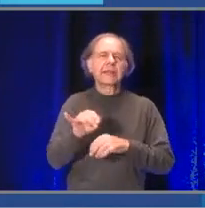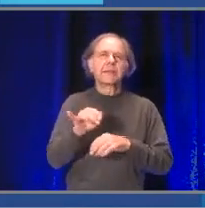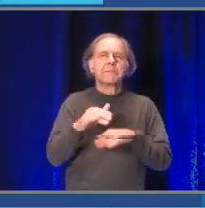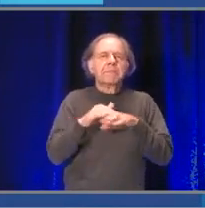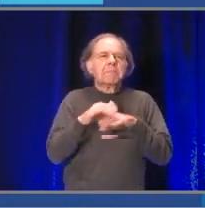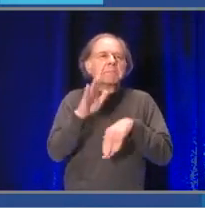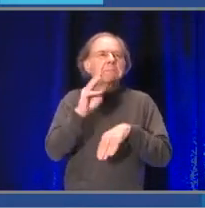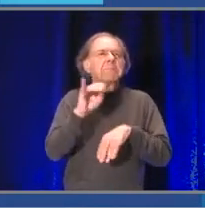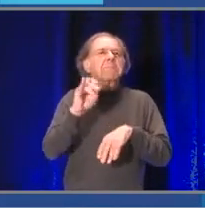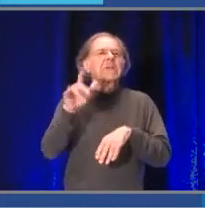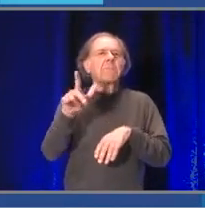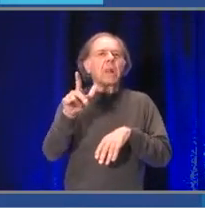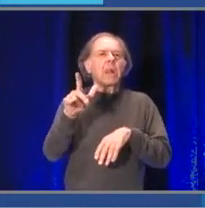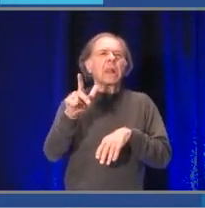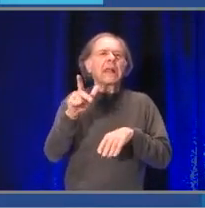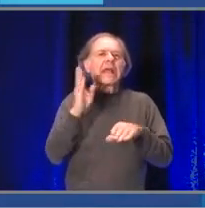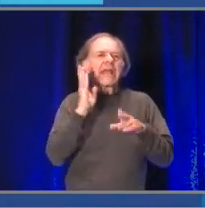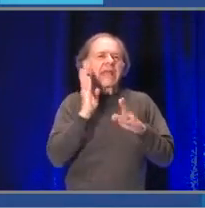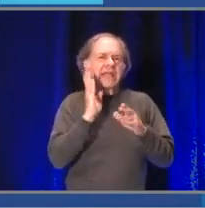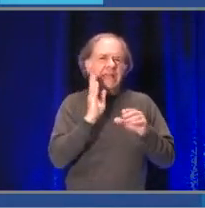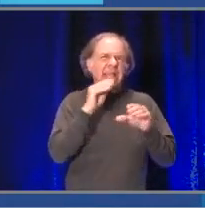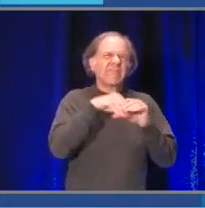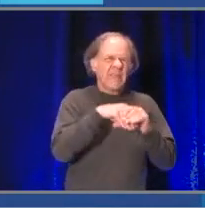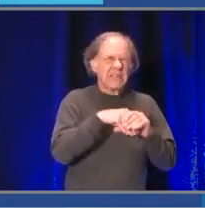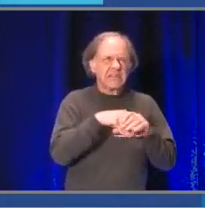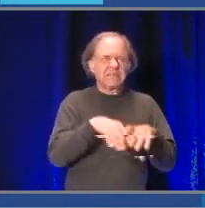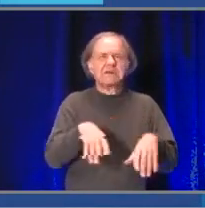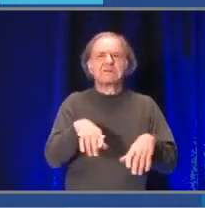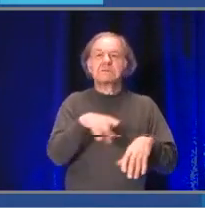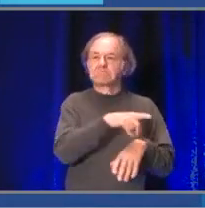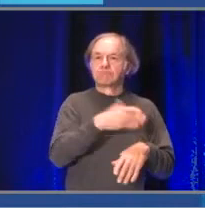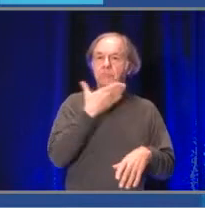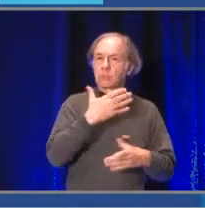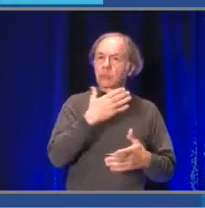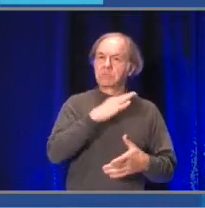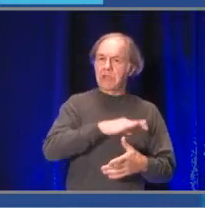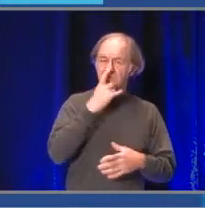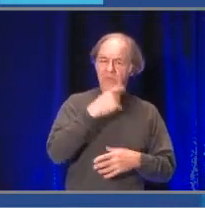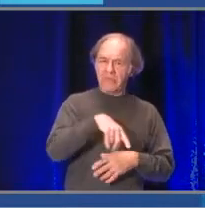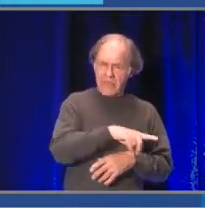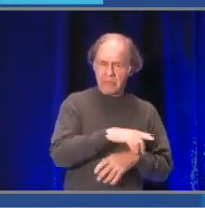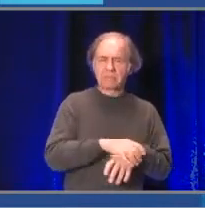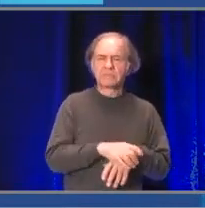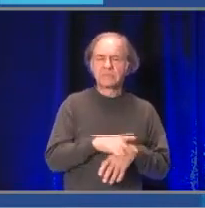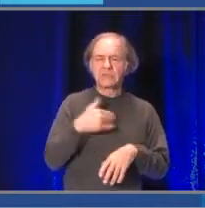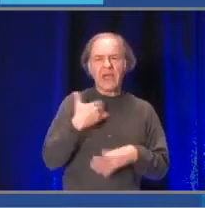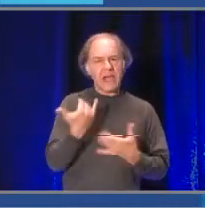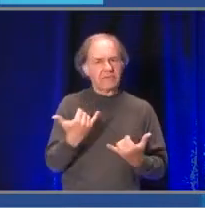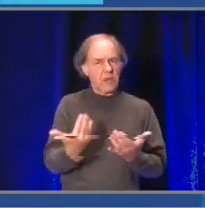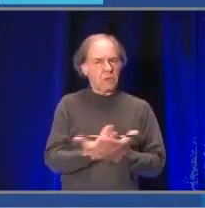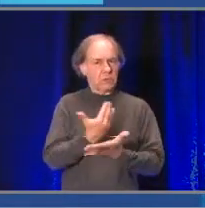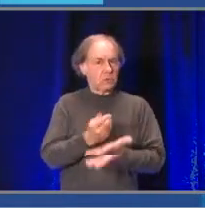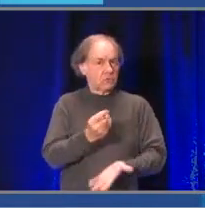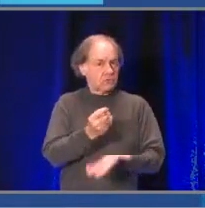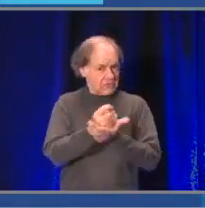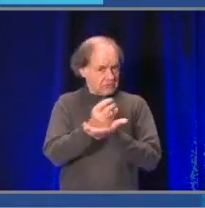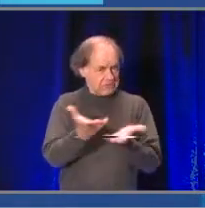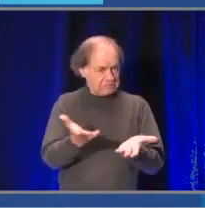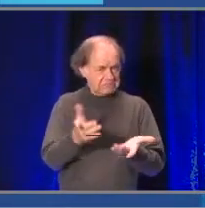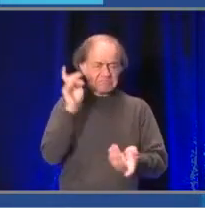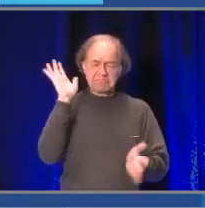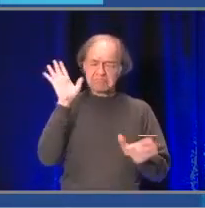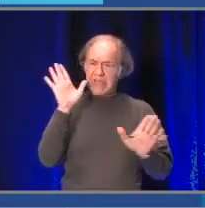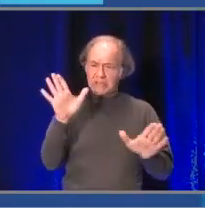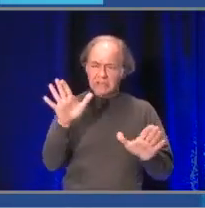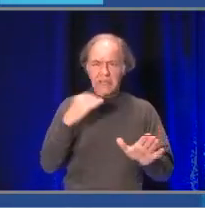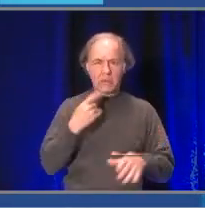changing their lifestyle, they are a great benefit to be treated. So as you can see, we have some new treatments. They're excellent,